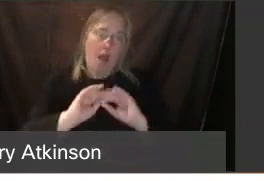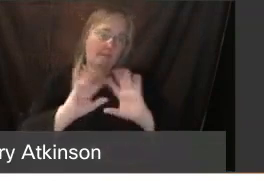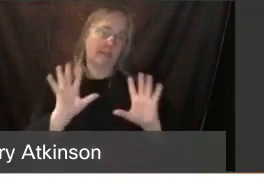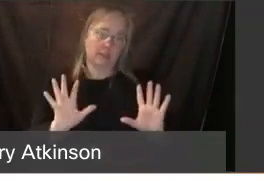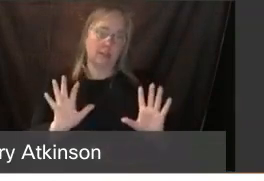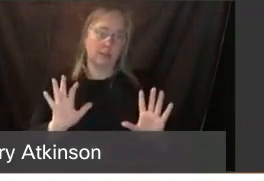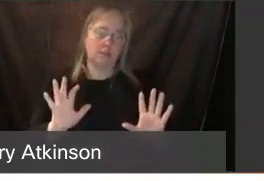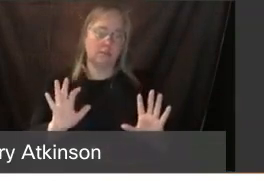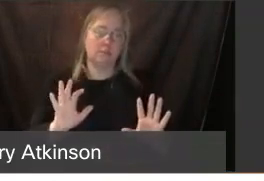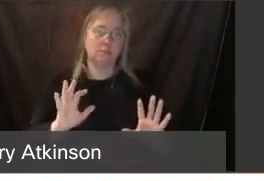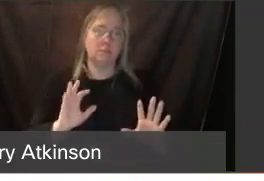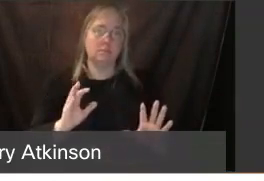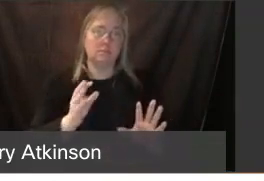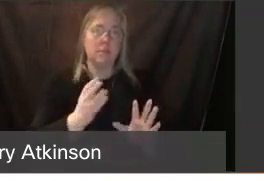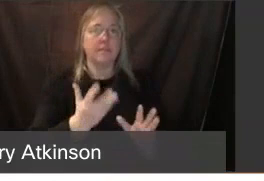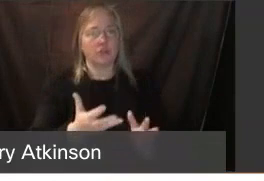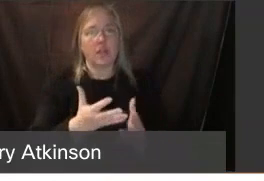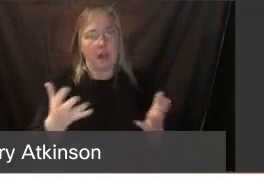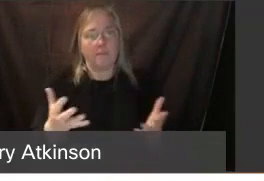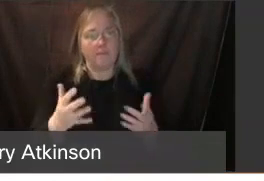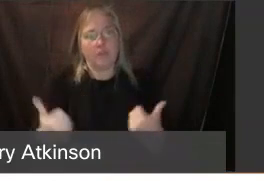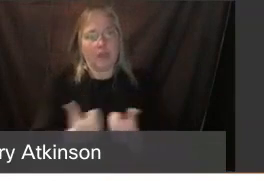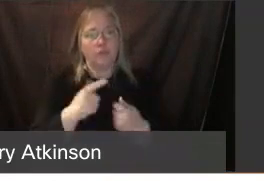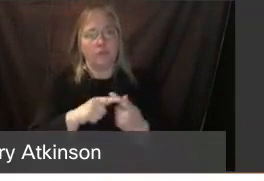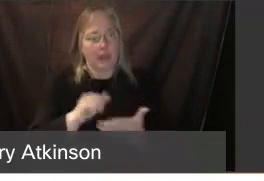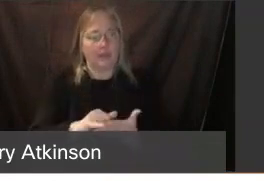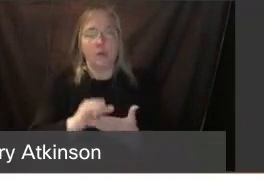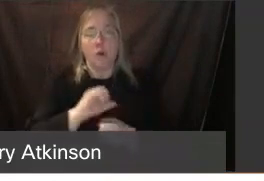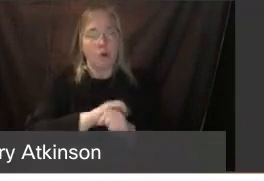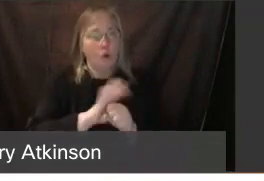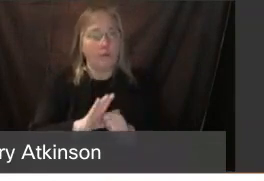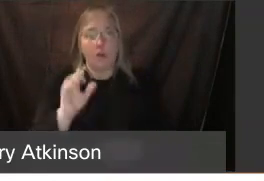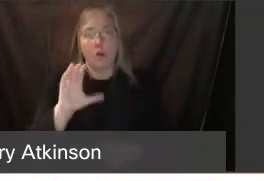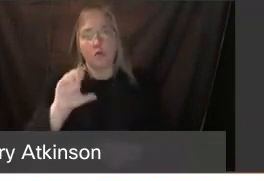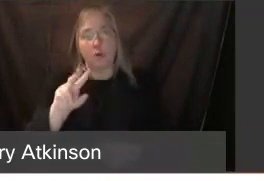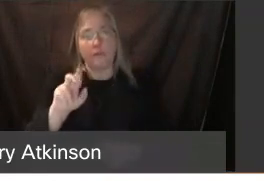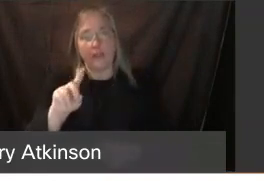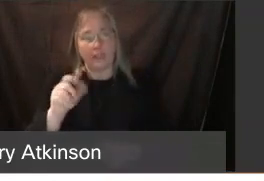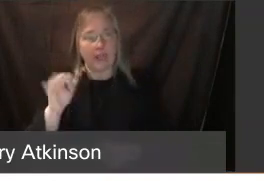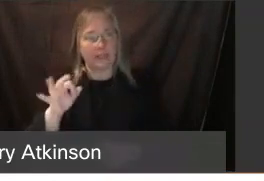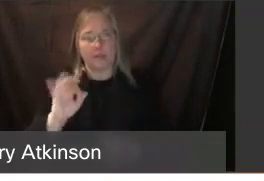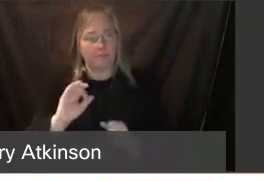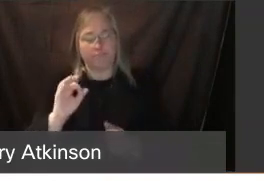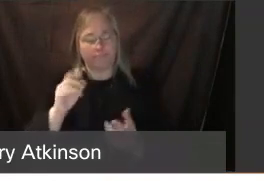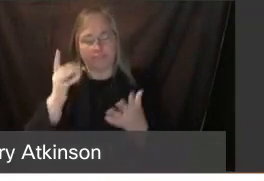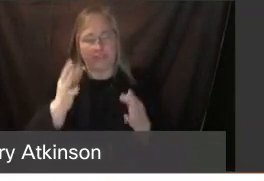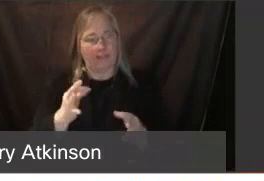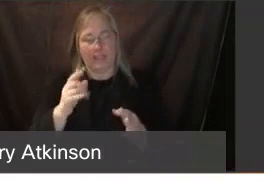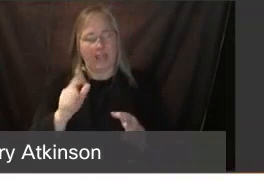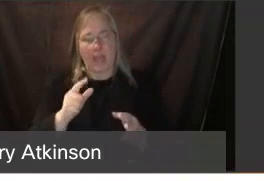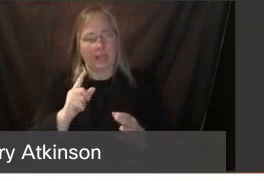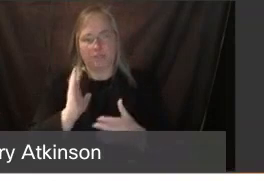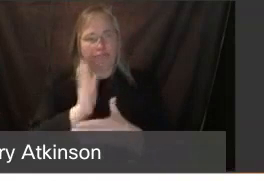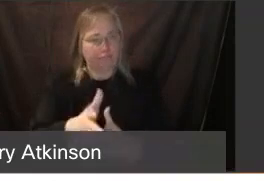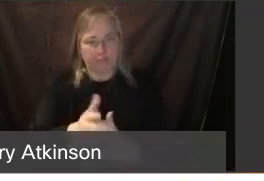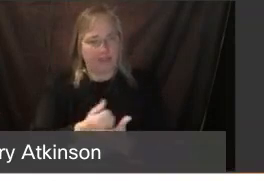of challenges to that. COVID-19 certainly has thrown a wrench into things. What is the